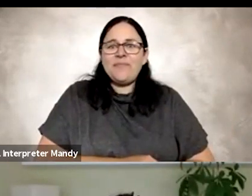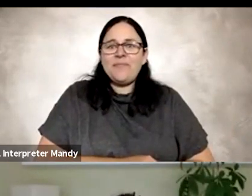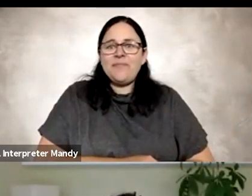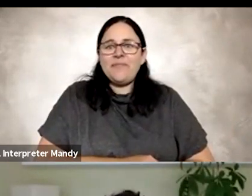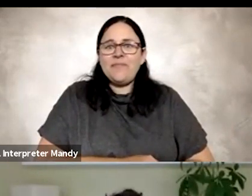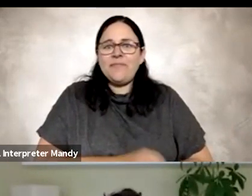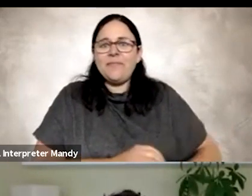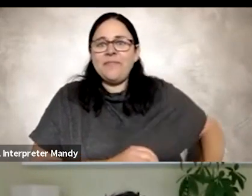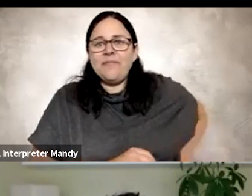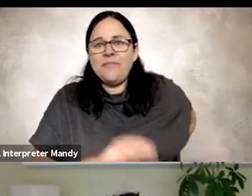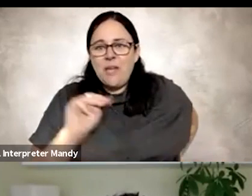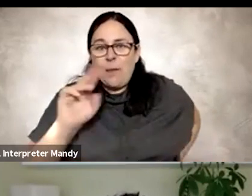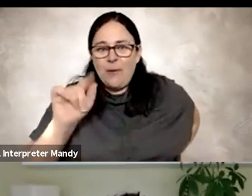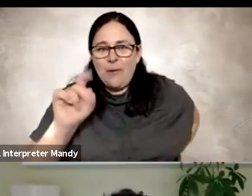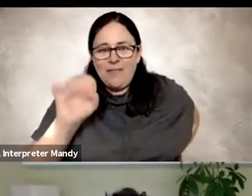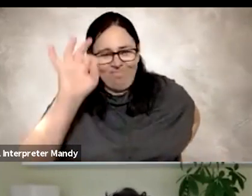Jonathan, you're on mute.